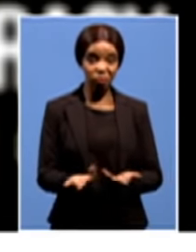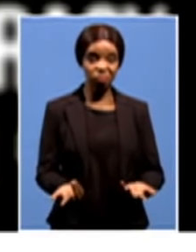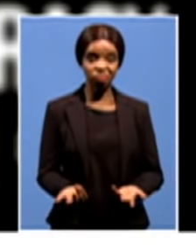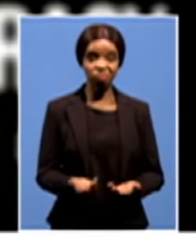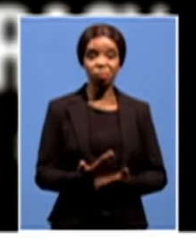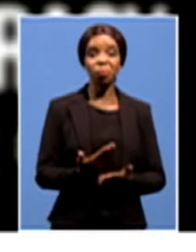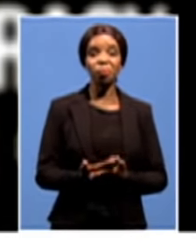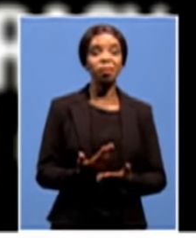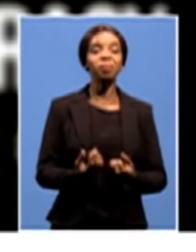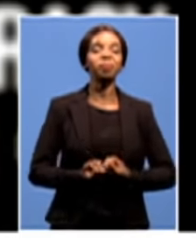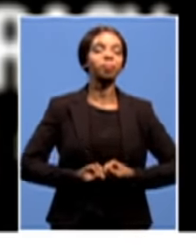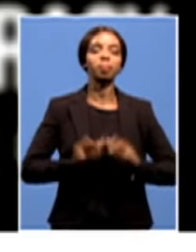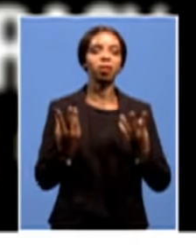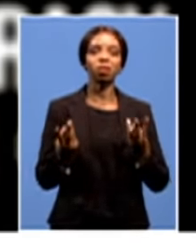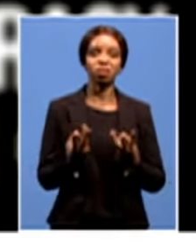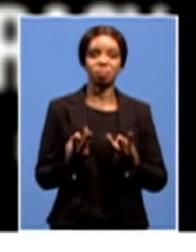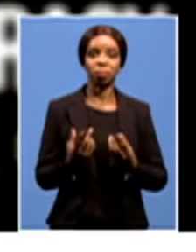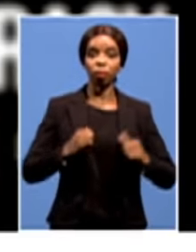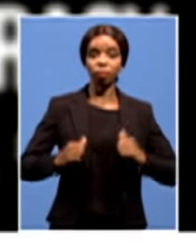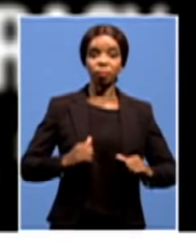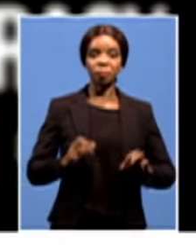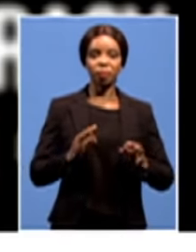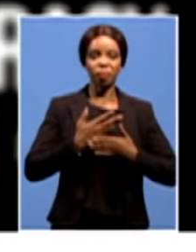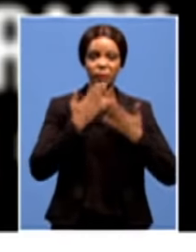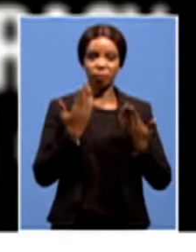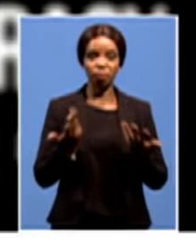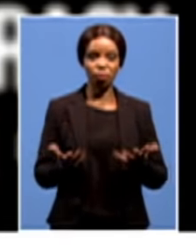of people that can't afford when they've got children. And also,